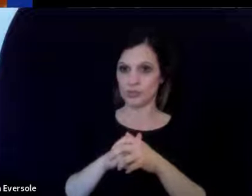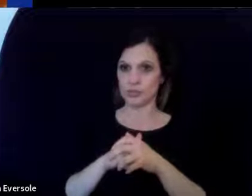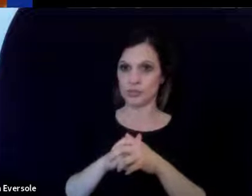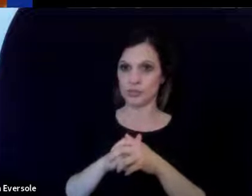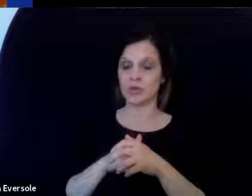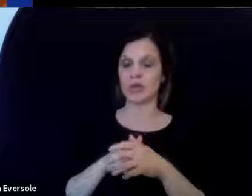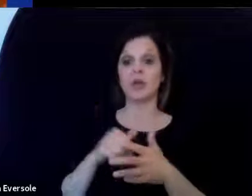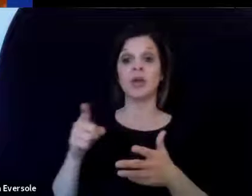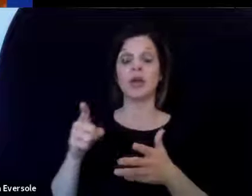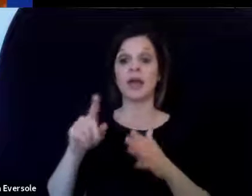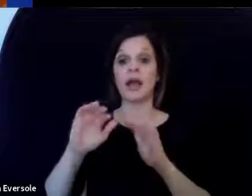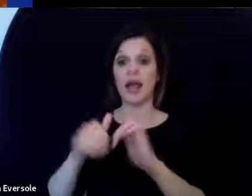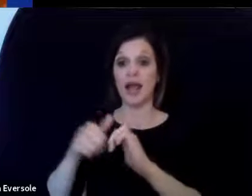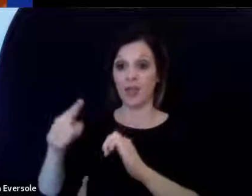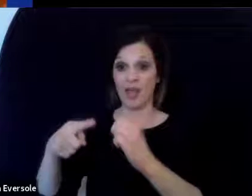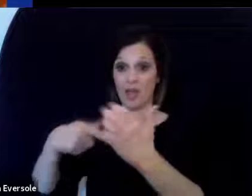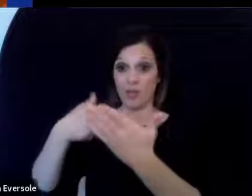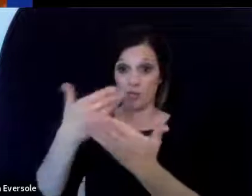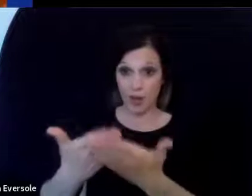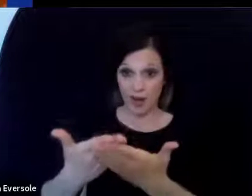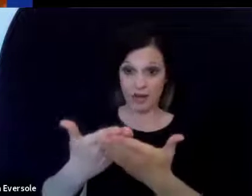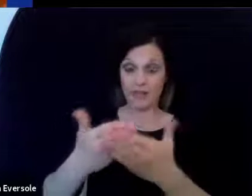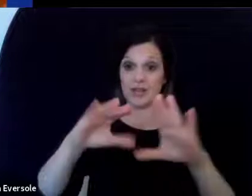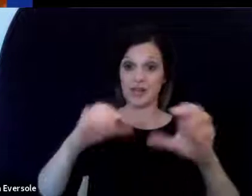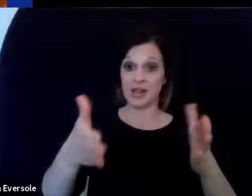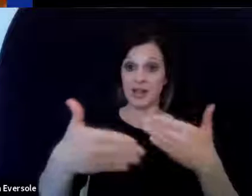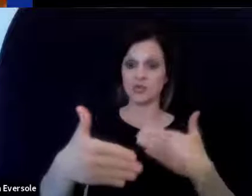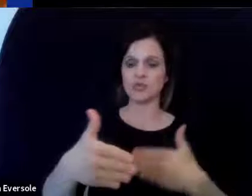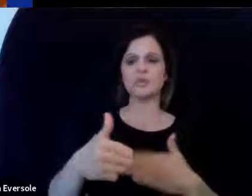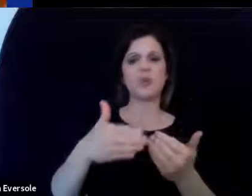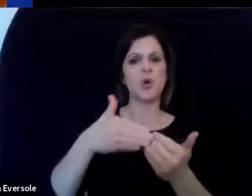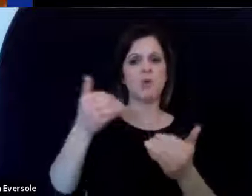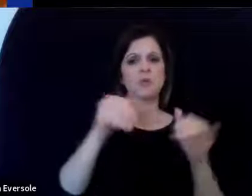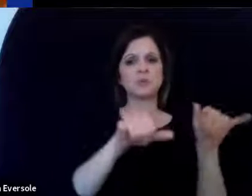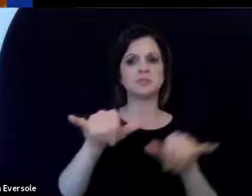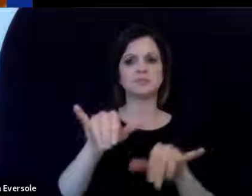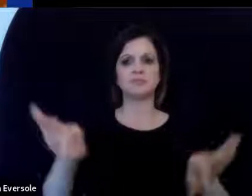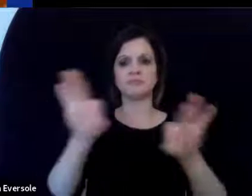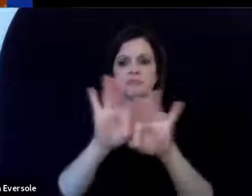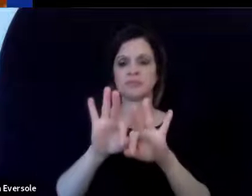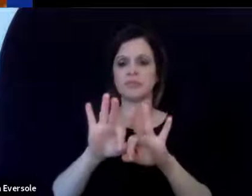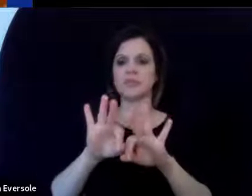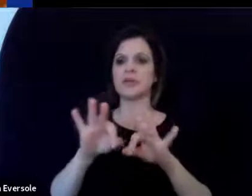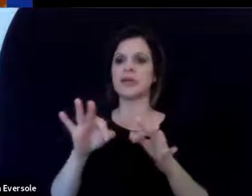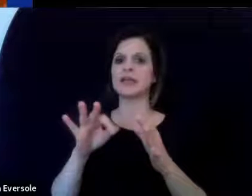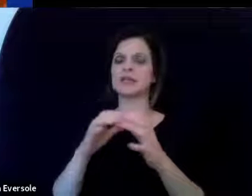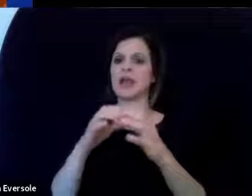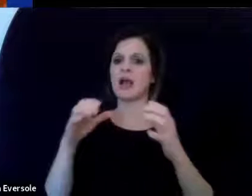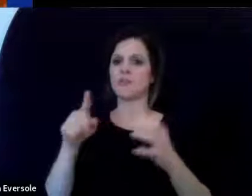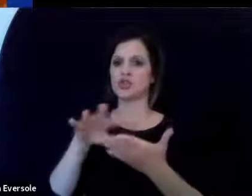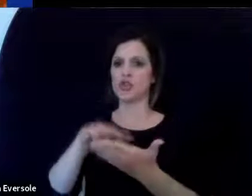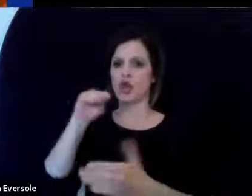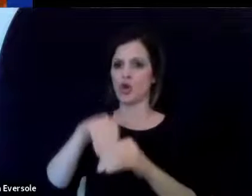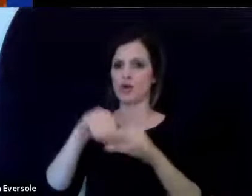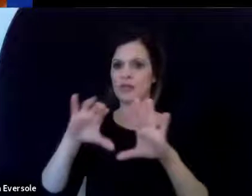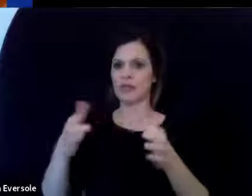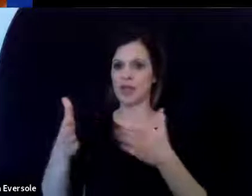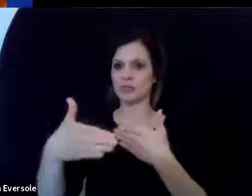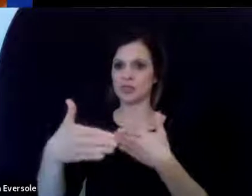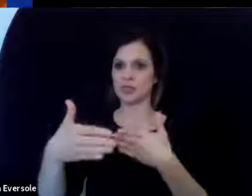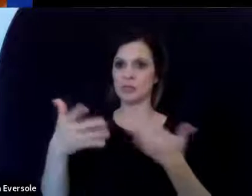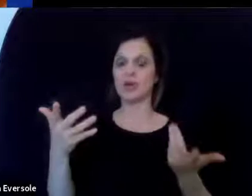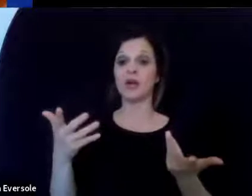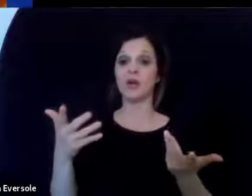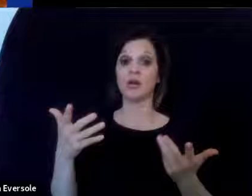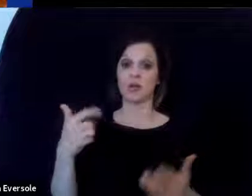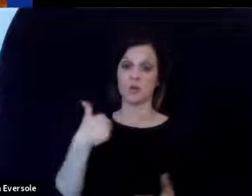as important as being in the classroom, because things that occur in the hall that we all can just fairly